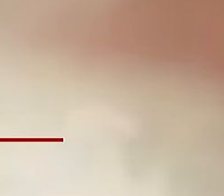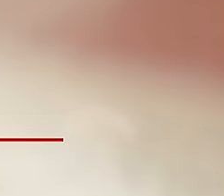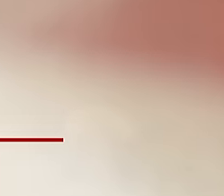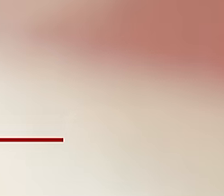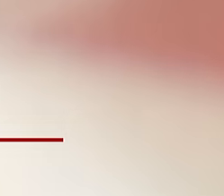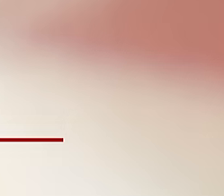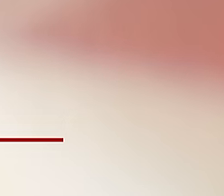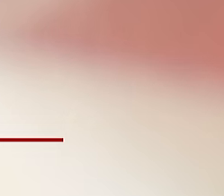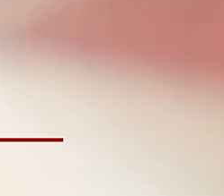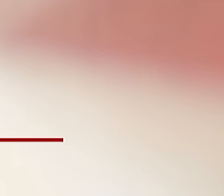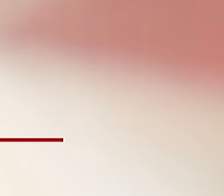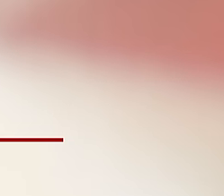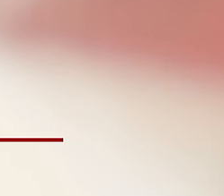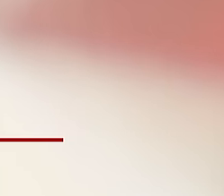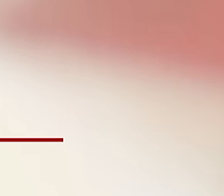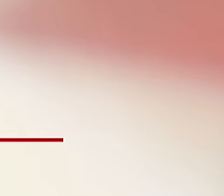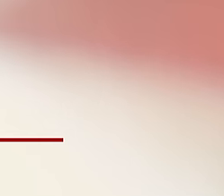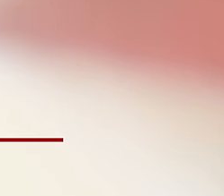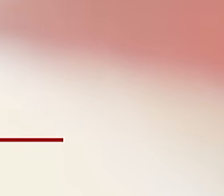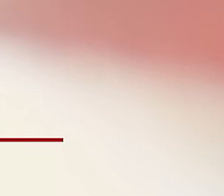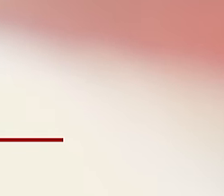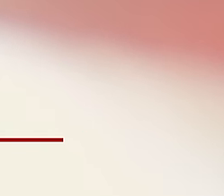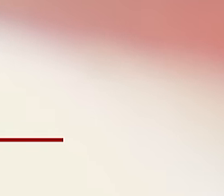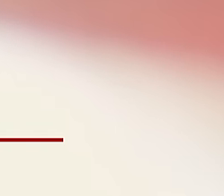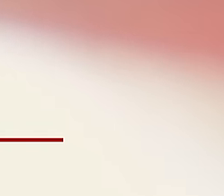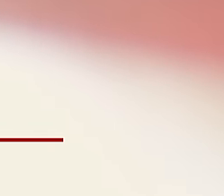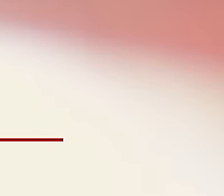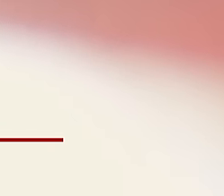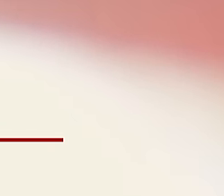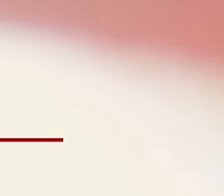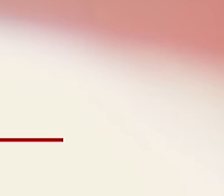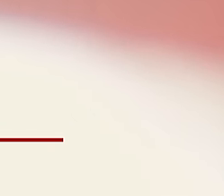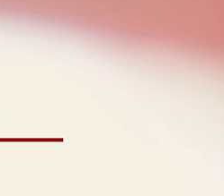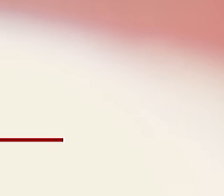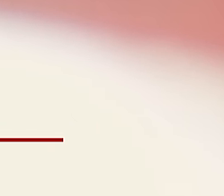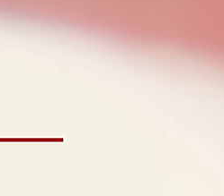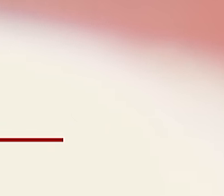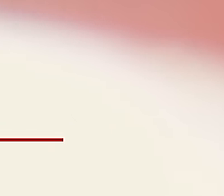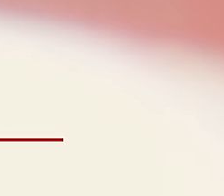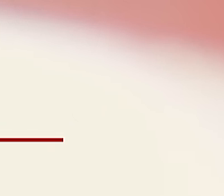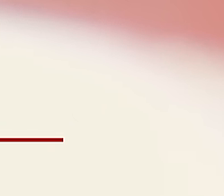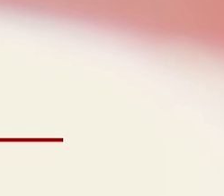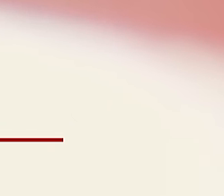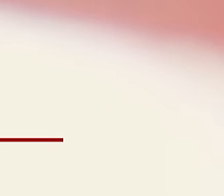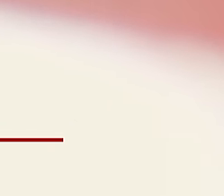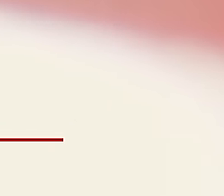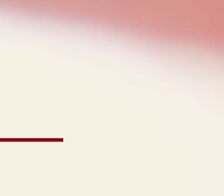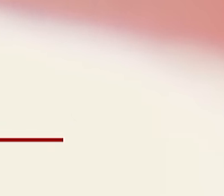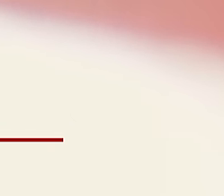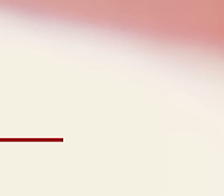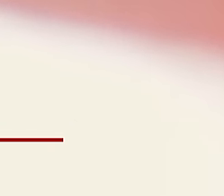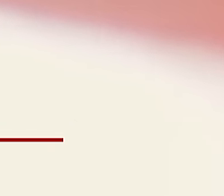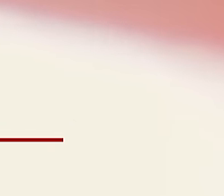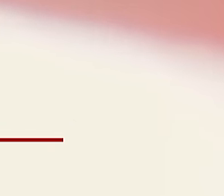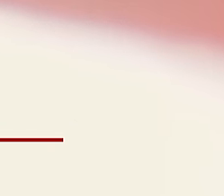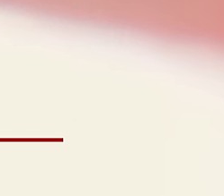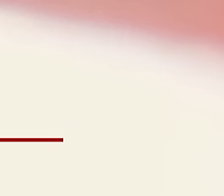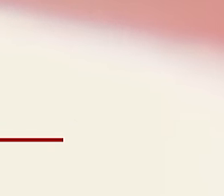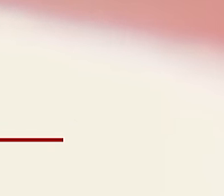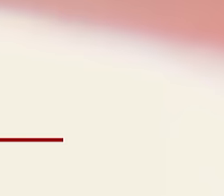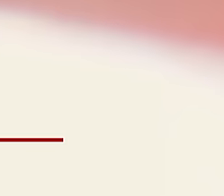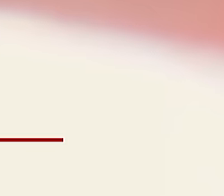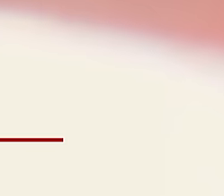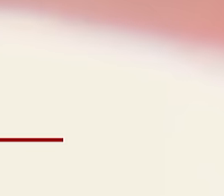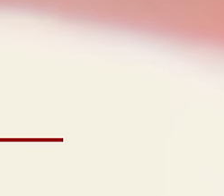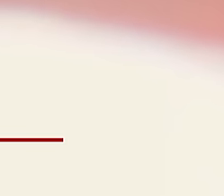hallelujah know that the Lord has wonders for his faithful